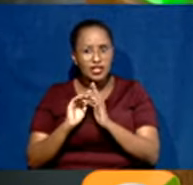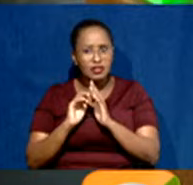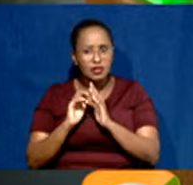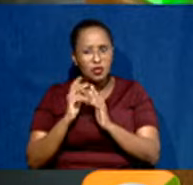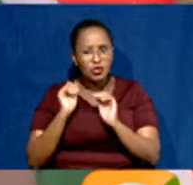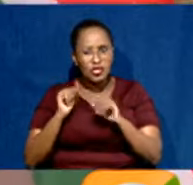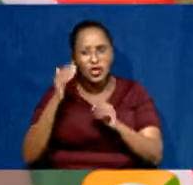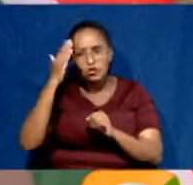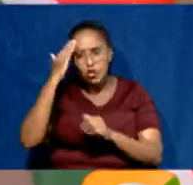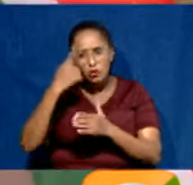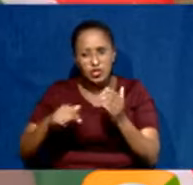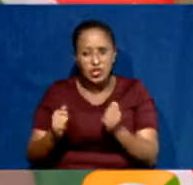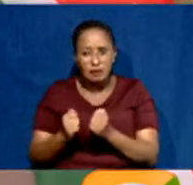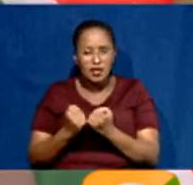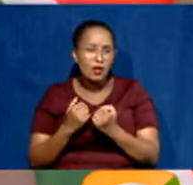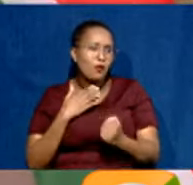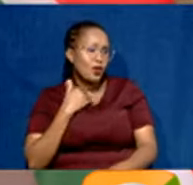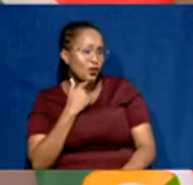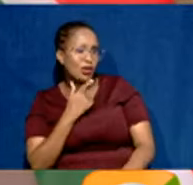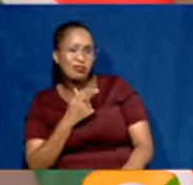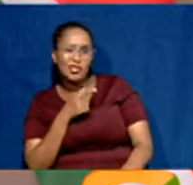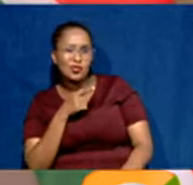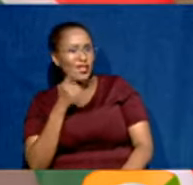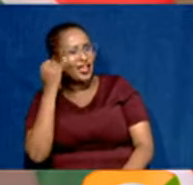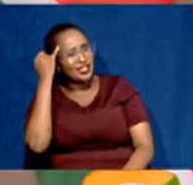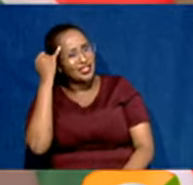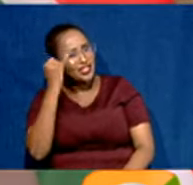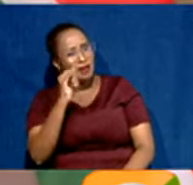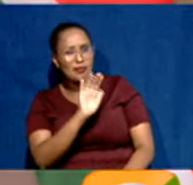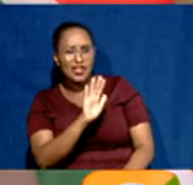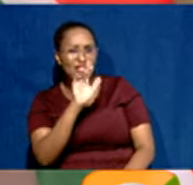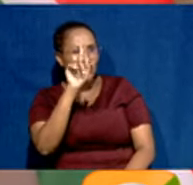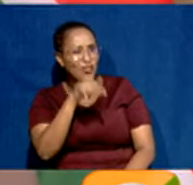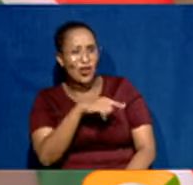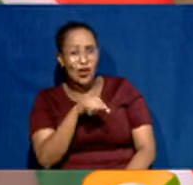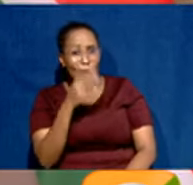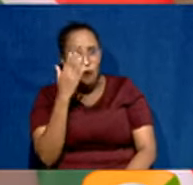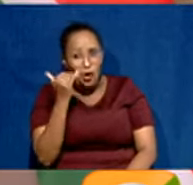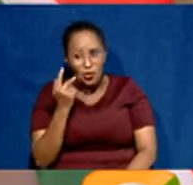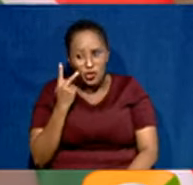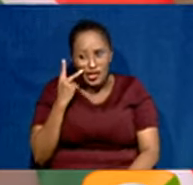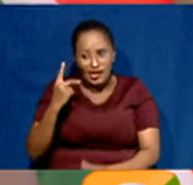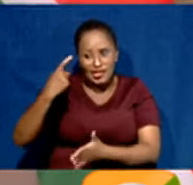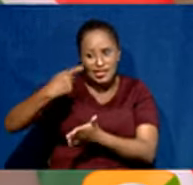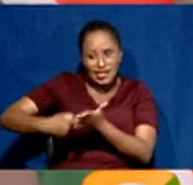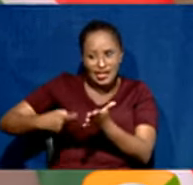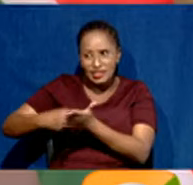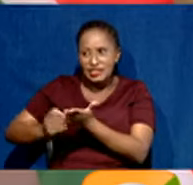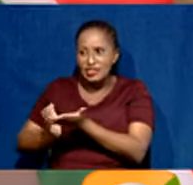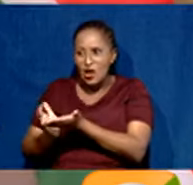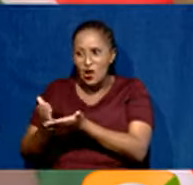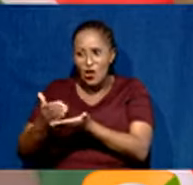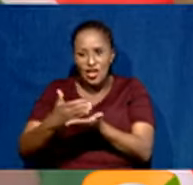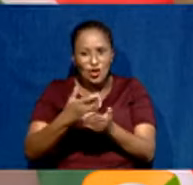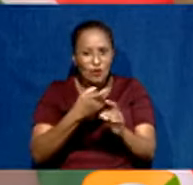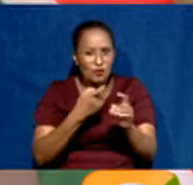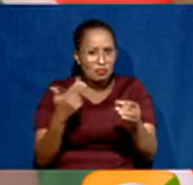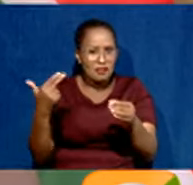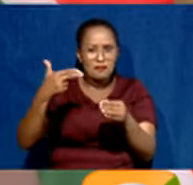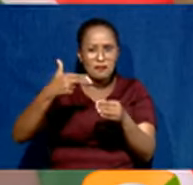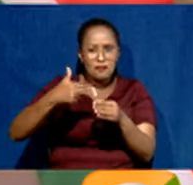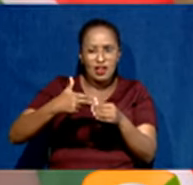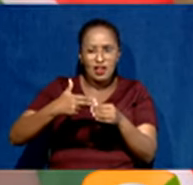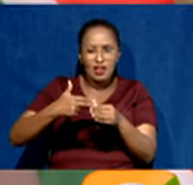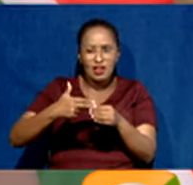your information, your figures are wrong. Okay. Because if you look at the taxes that have been collected from fuel, they've gone up.